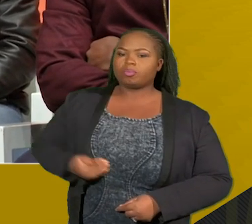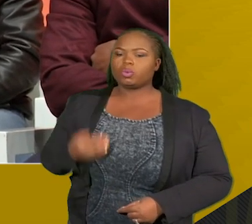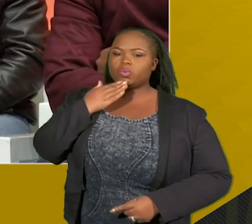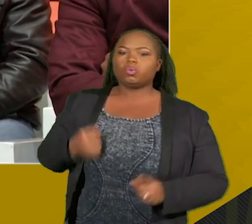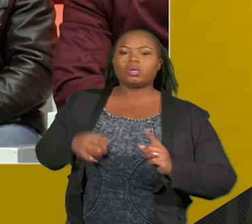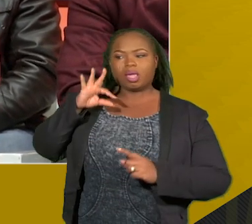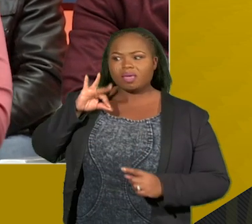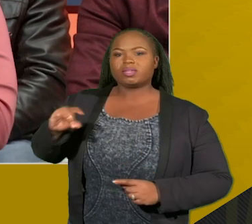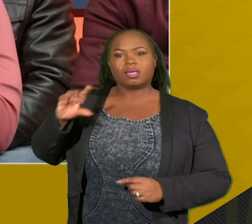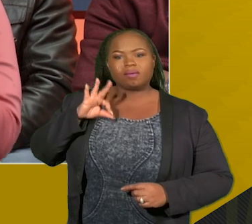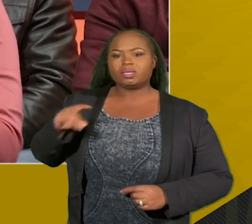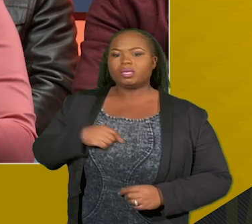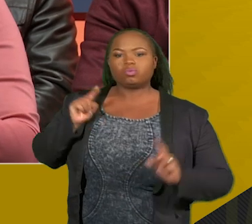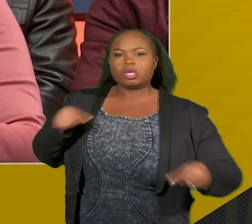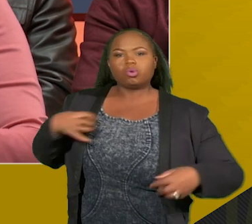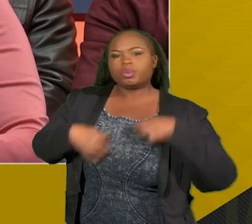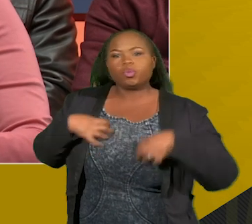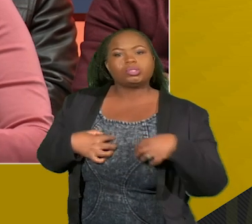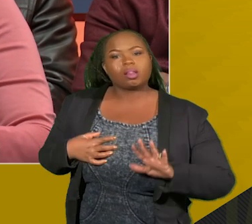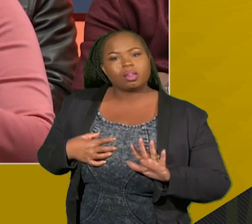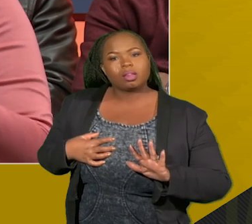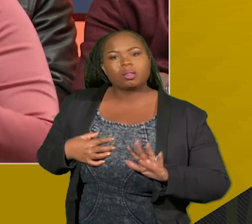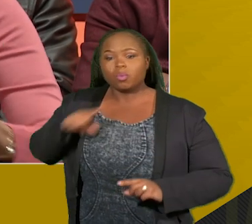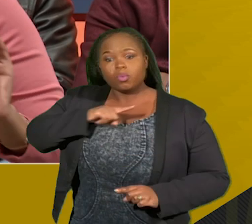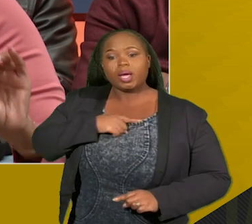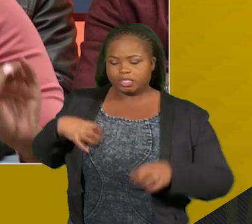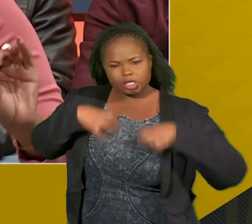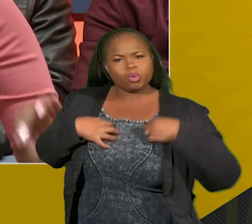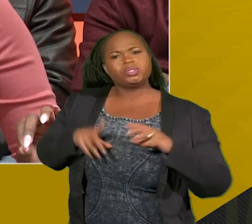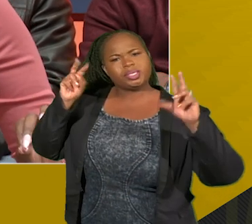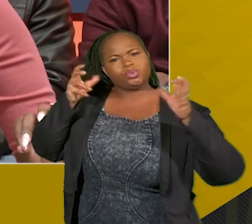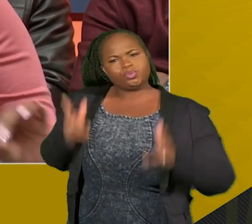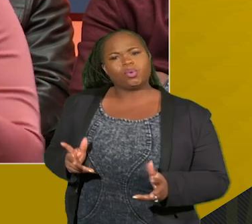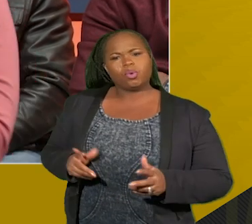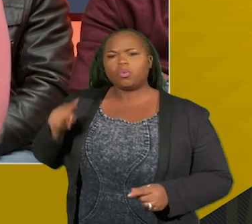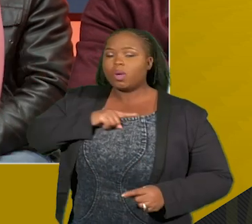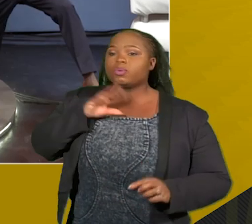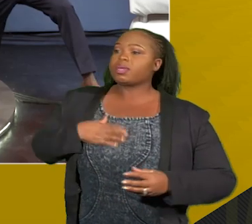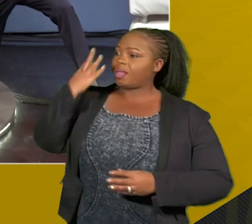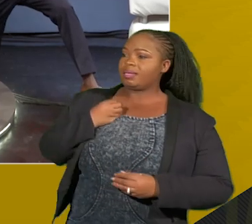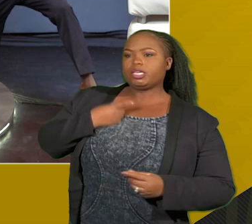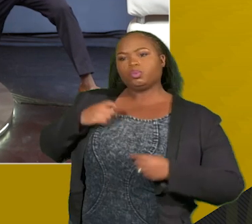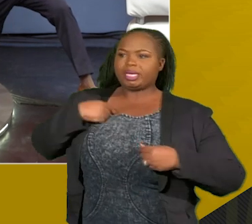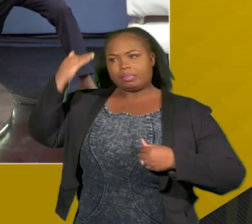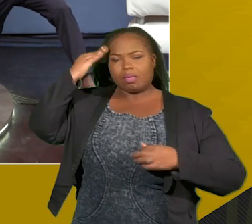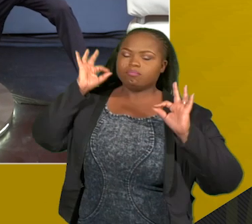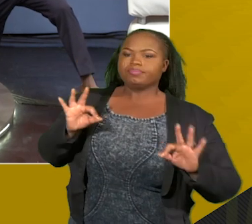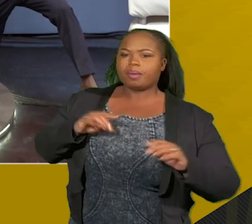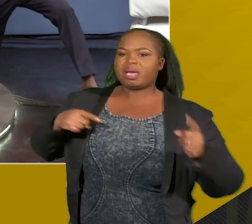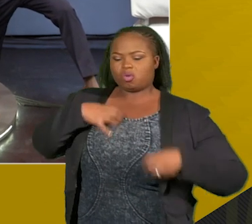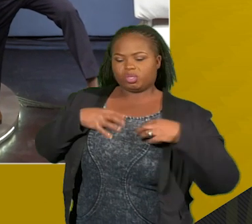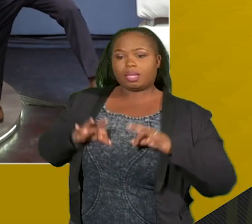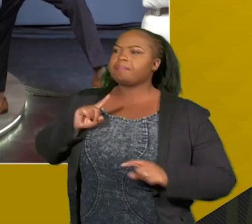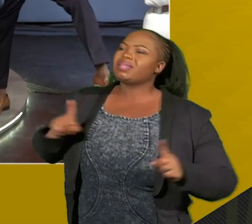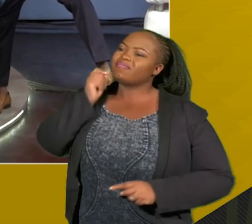beaten up day in, day out, not to be emotional. This is an emotional issue. You see, you now, can ask us to be as rational as possible, but